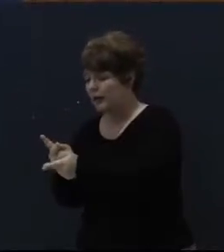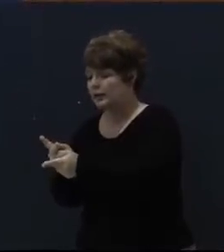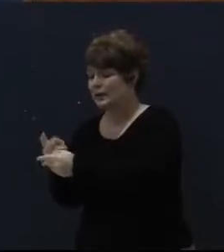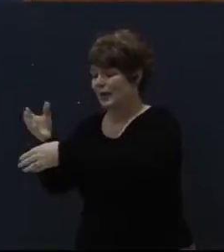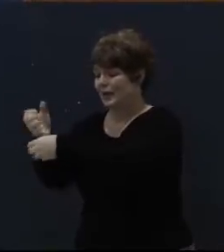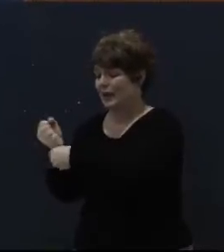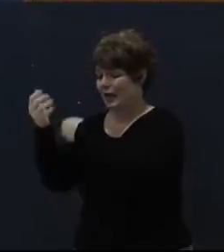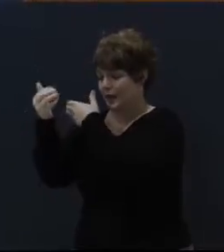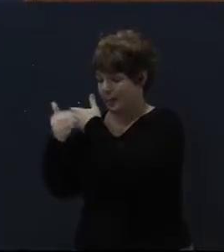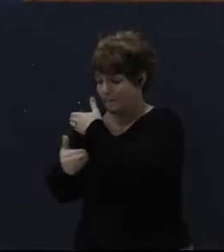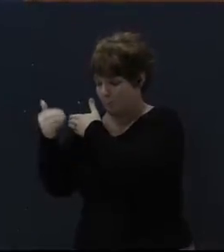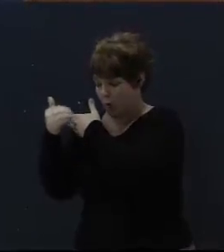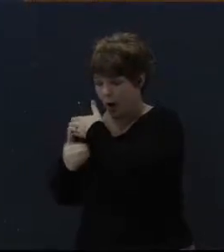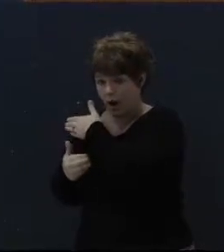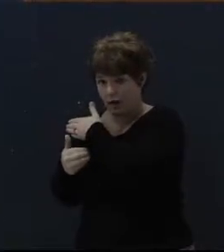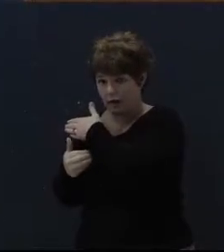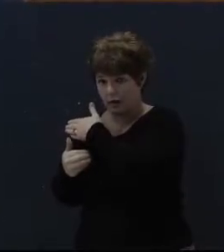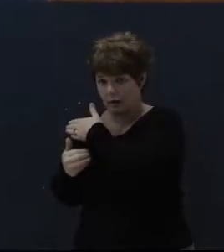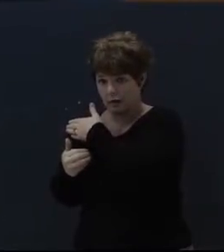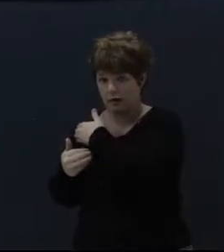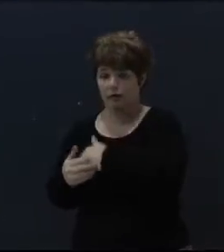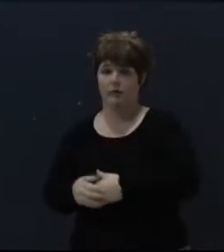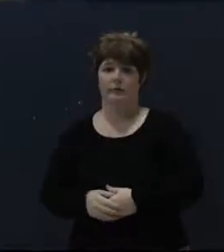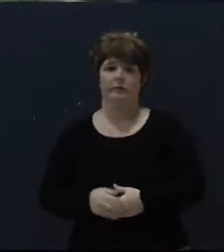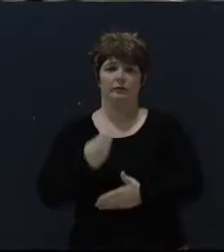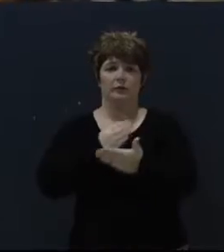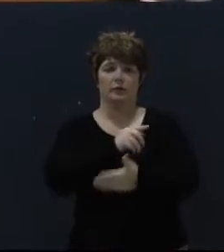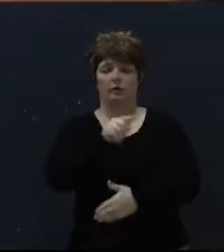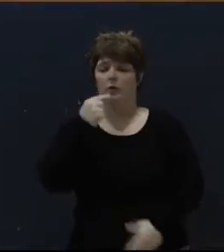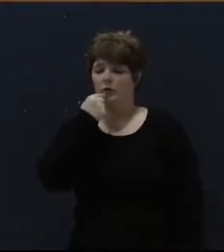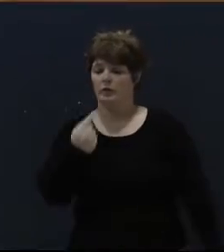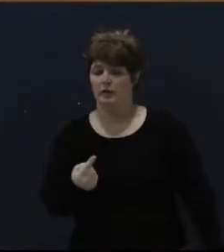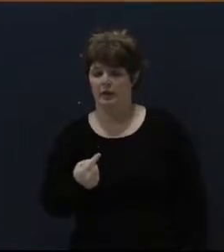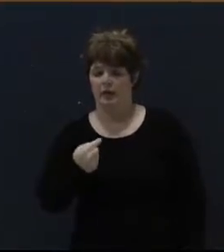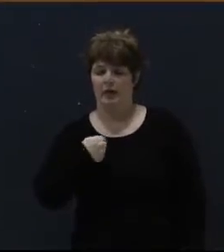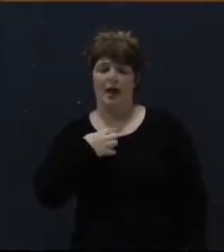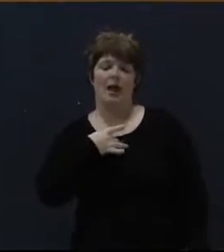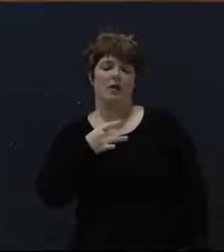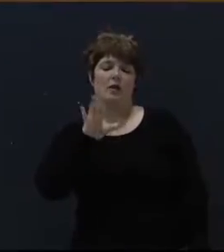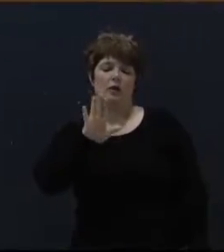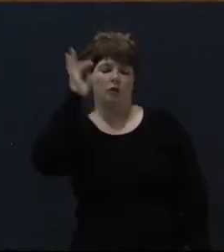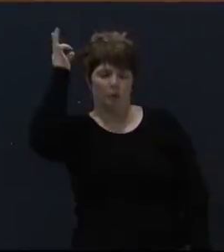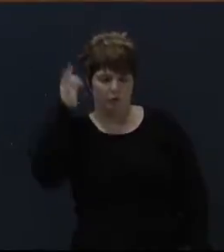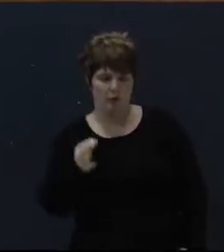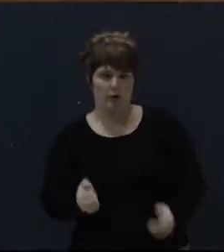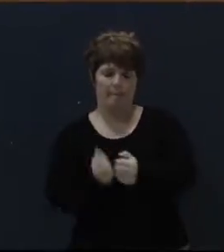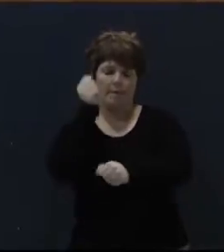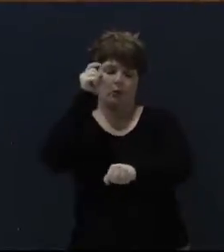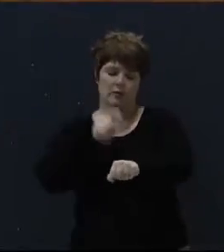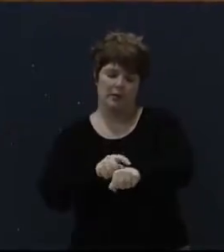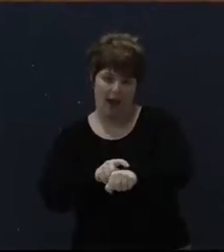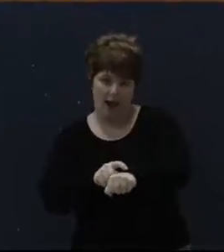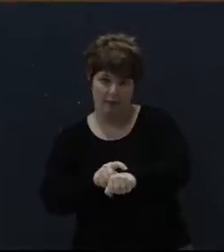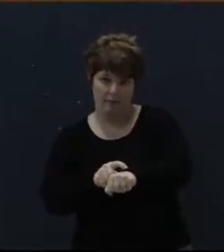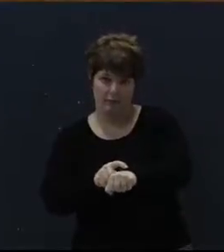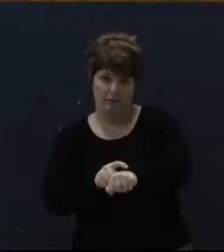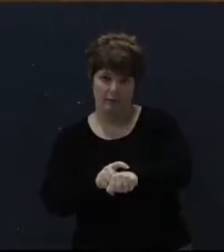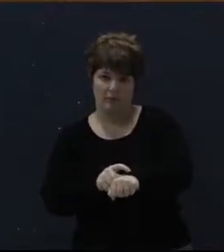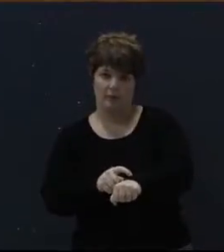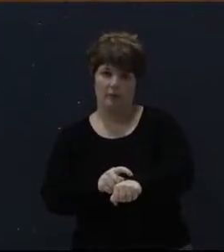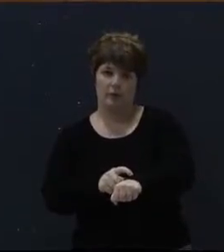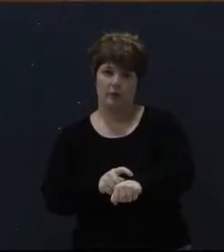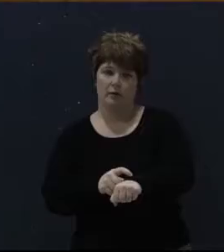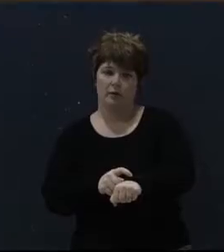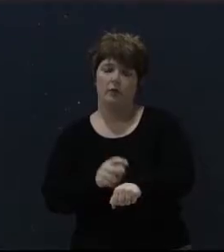bread. And some of you said, well, I like your preaching most of the time until you get on some of